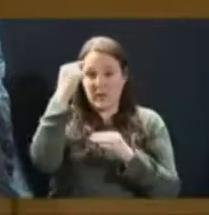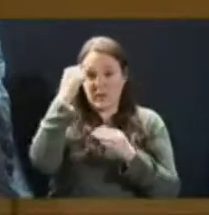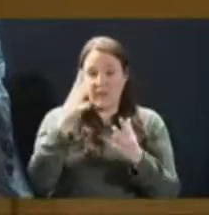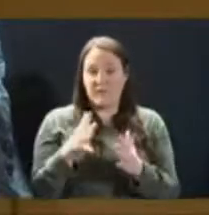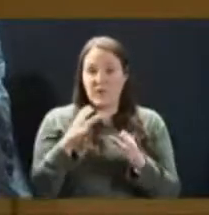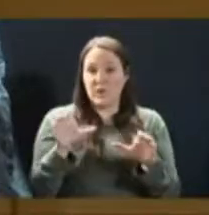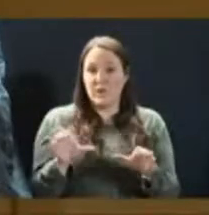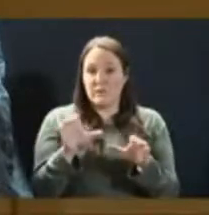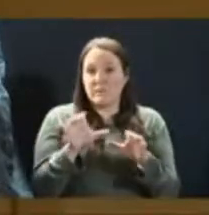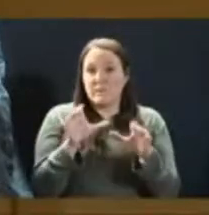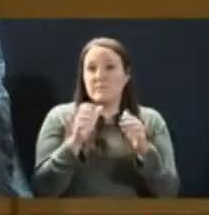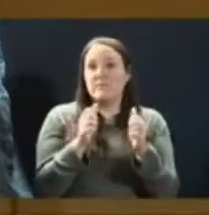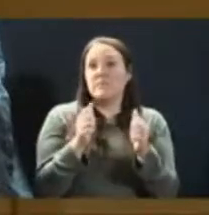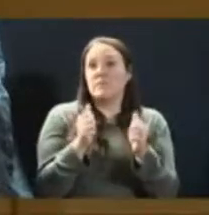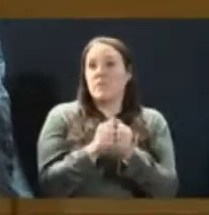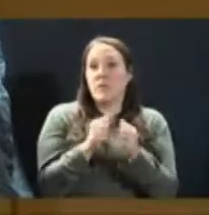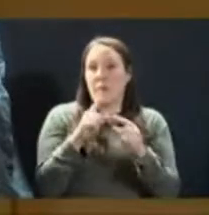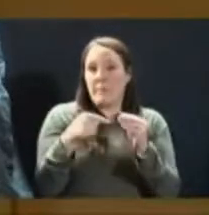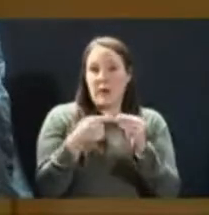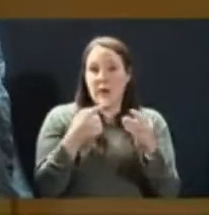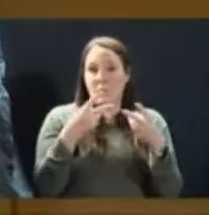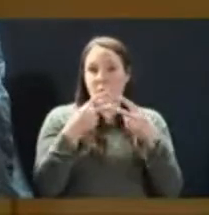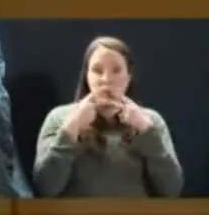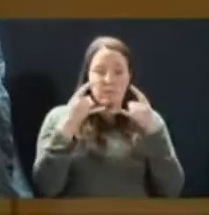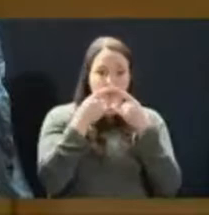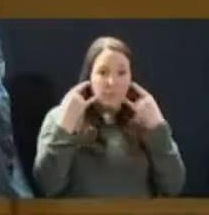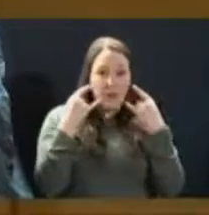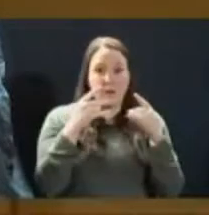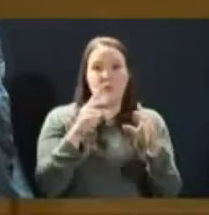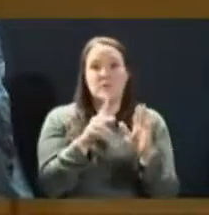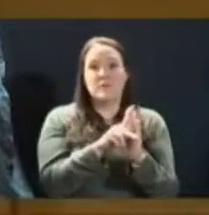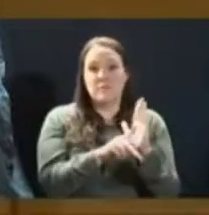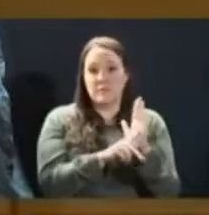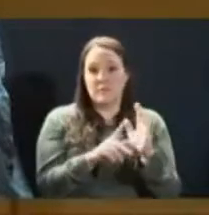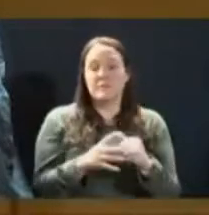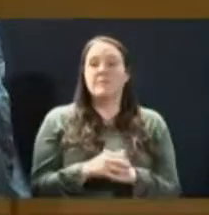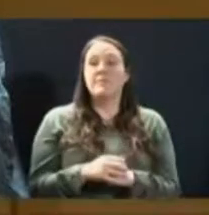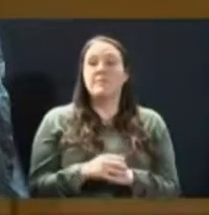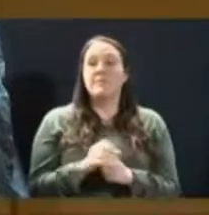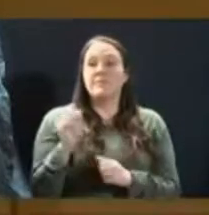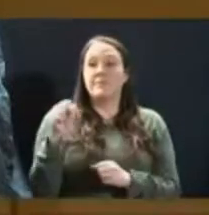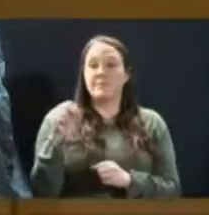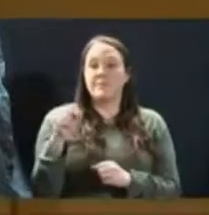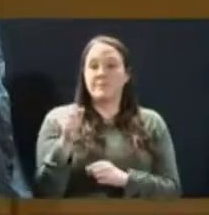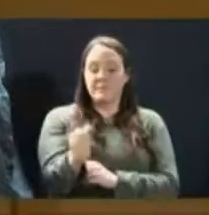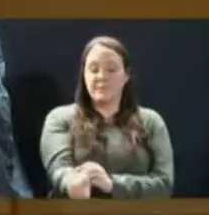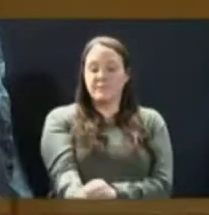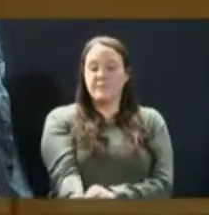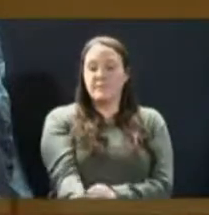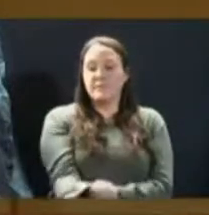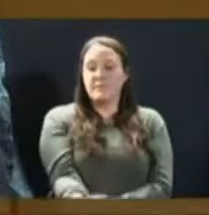in relationship to the end of May? As it relates to the school system.